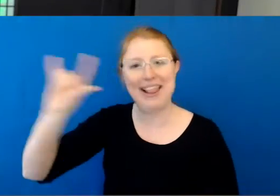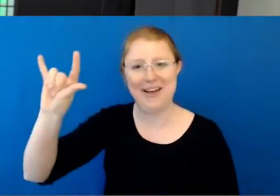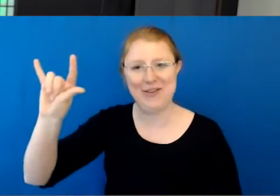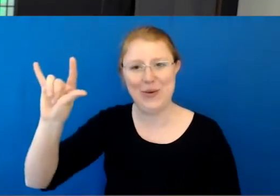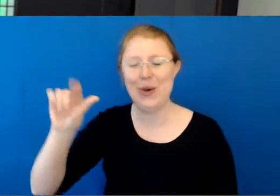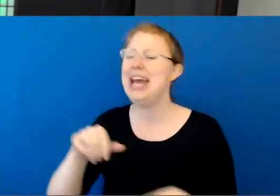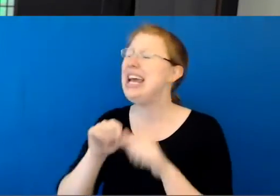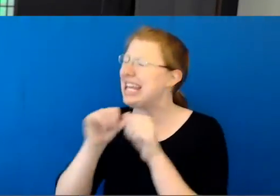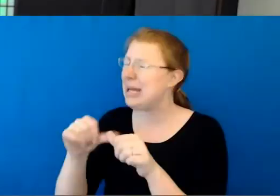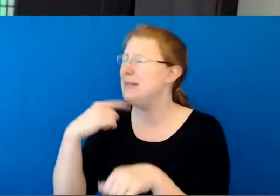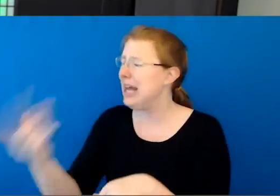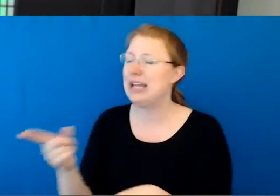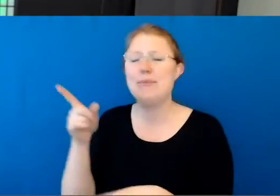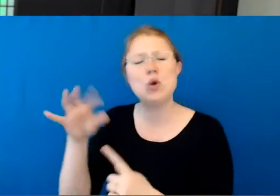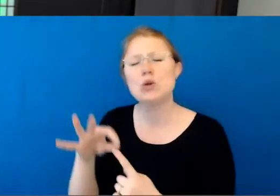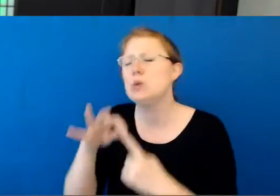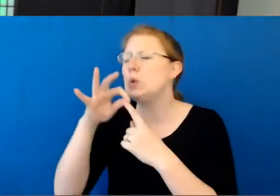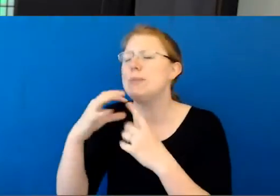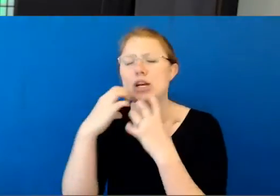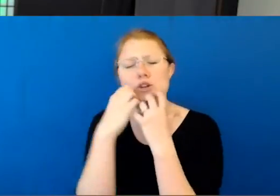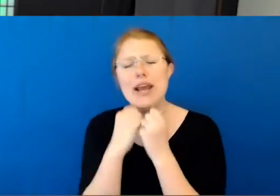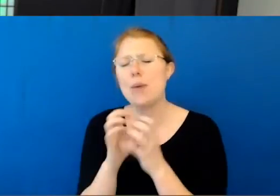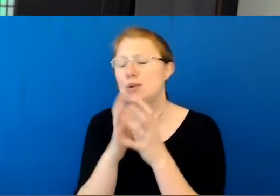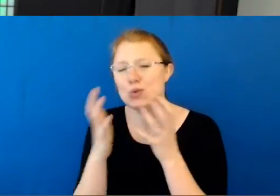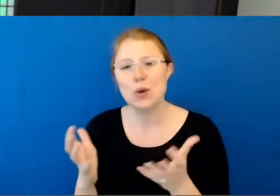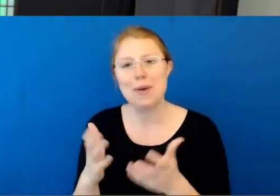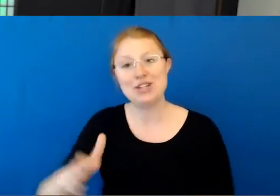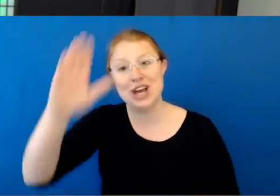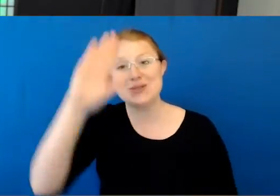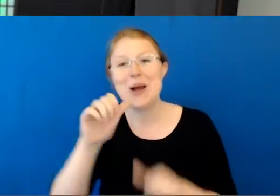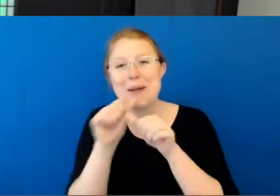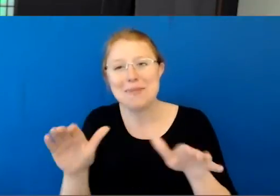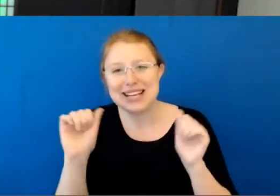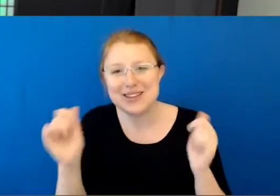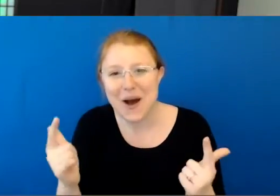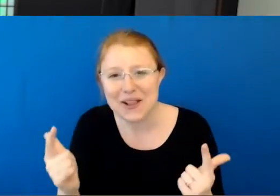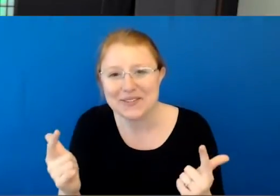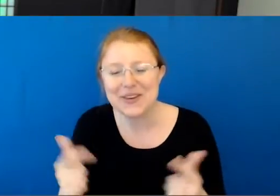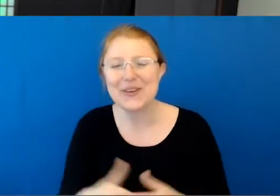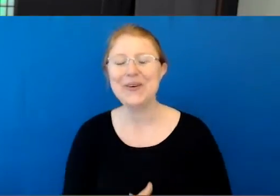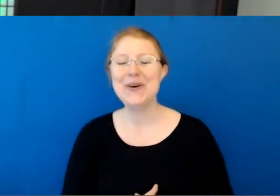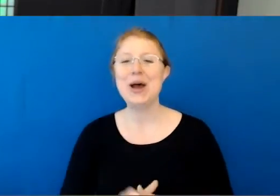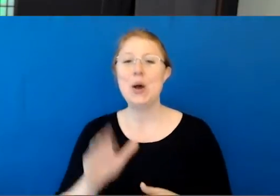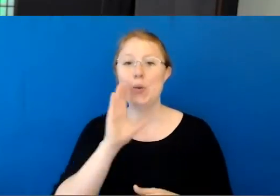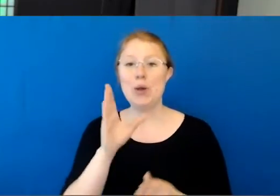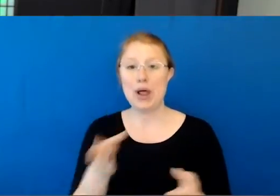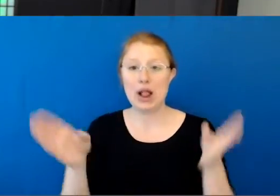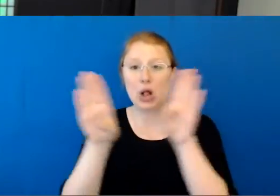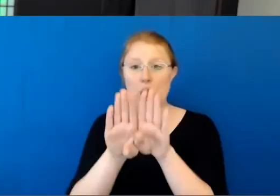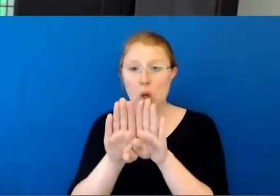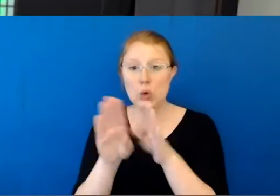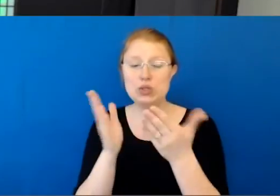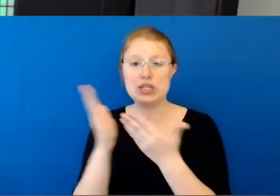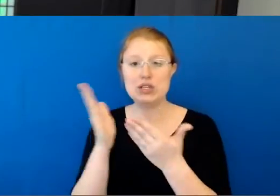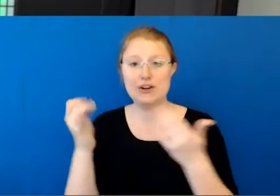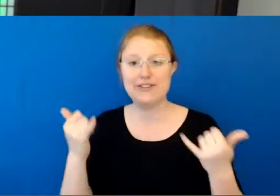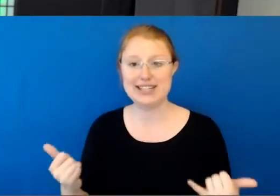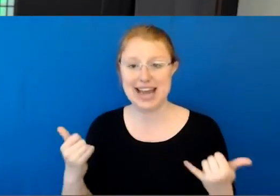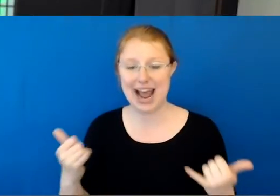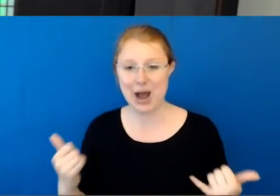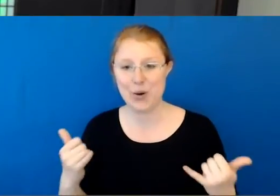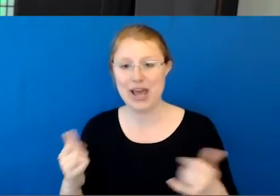is okay, but today's a cheat day. It's next week and the week after and the week after and the week after that I challenge you to let